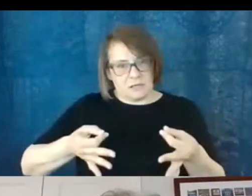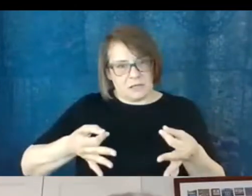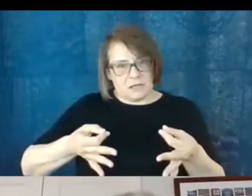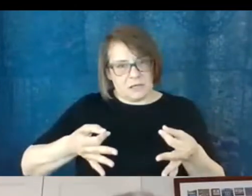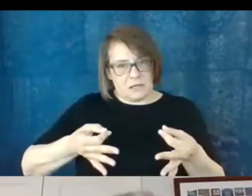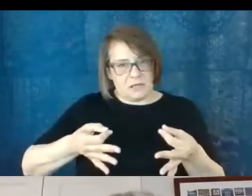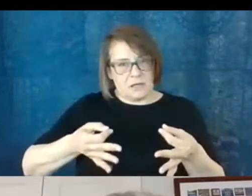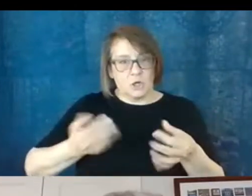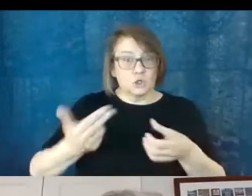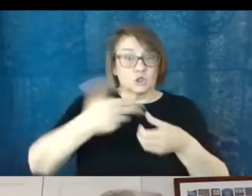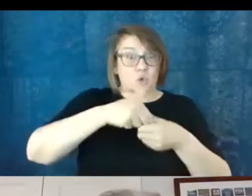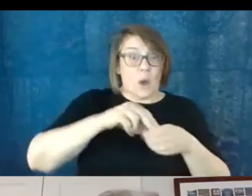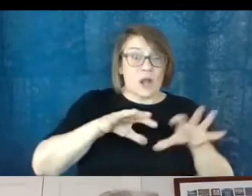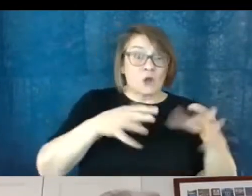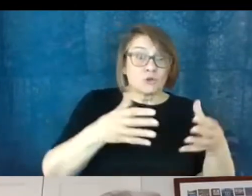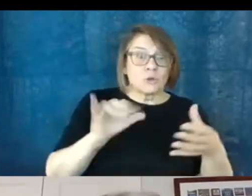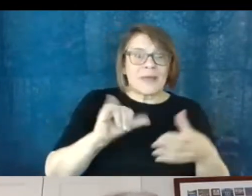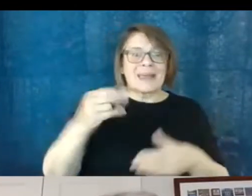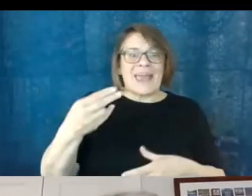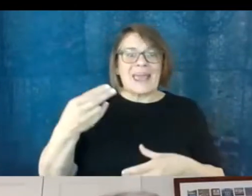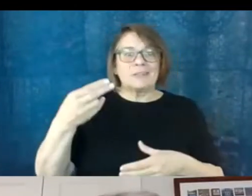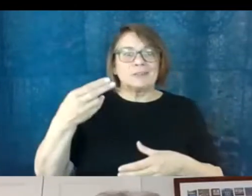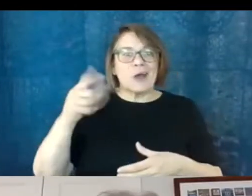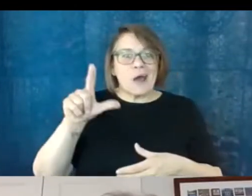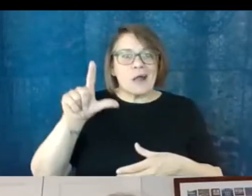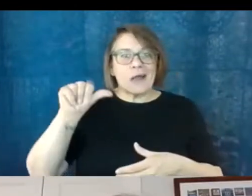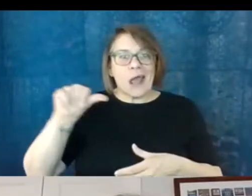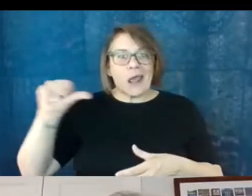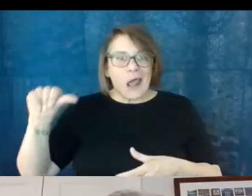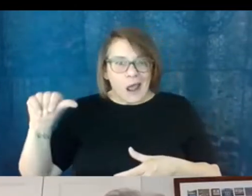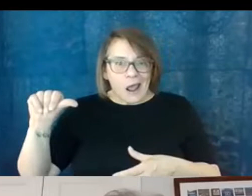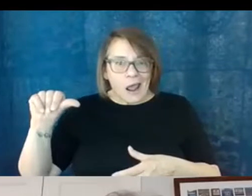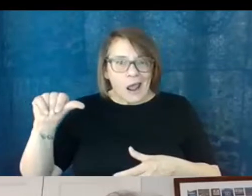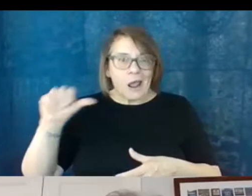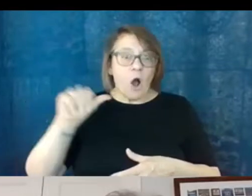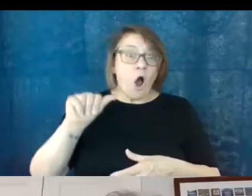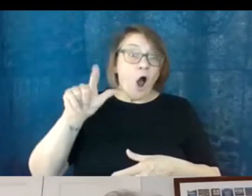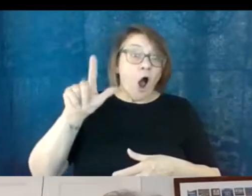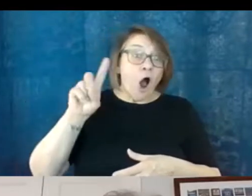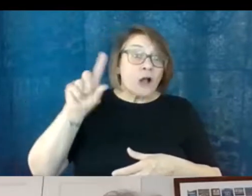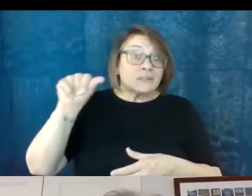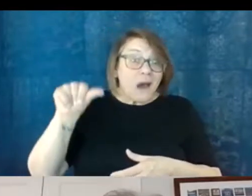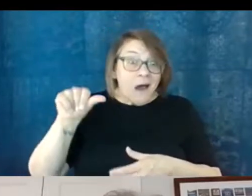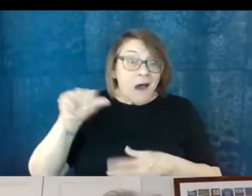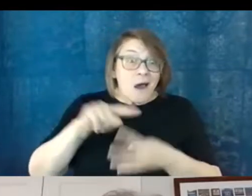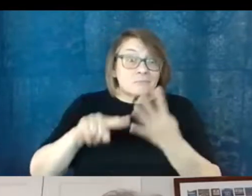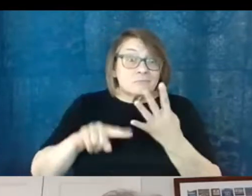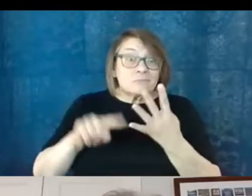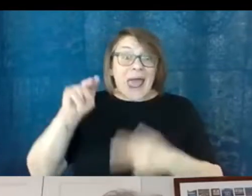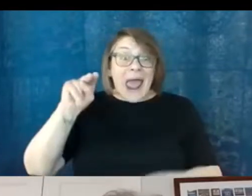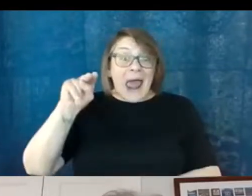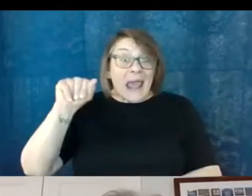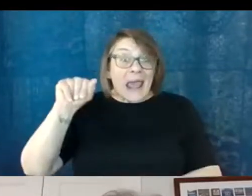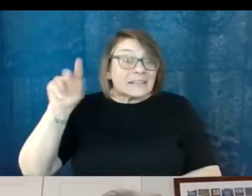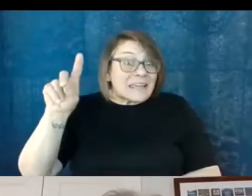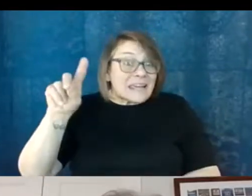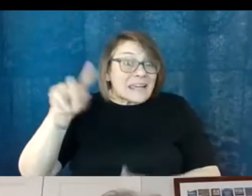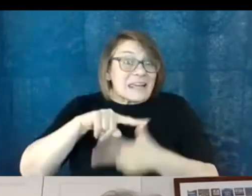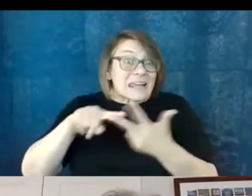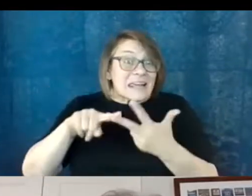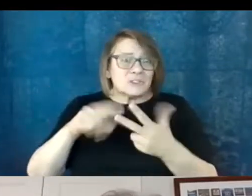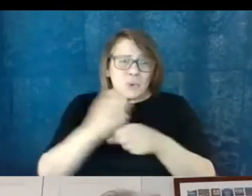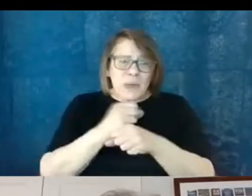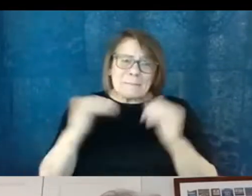join up with groups like HLAA, like ALDA, like NAD for peer